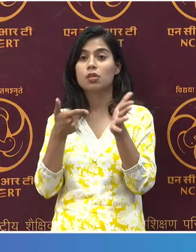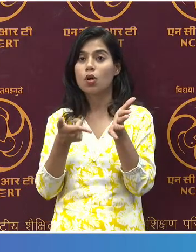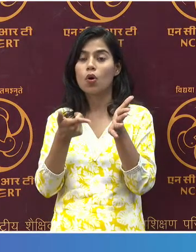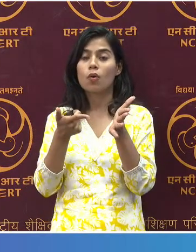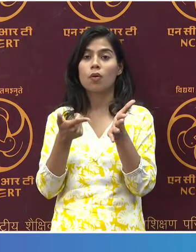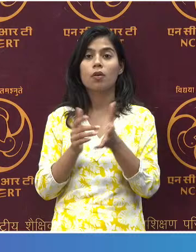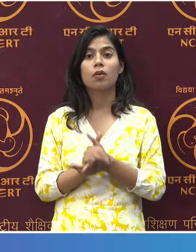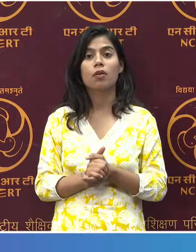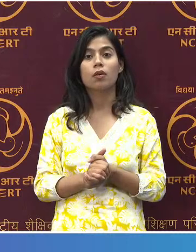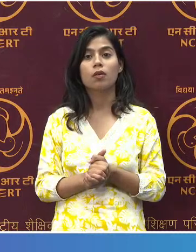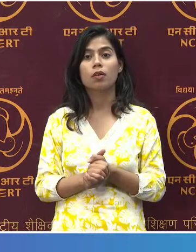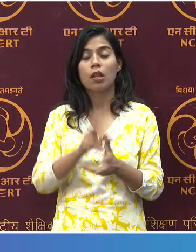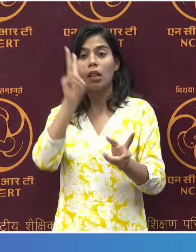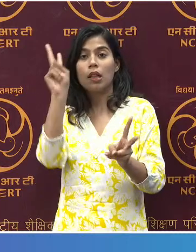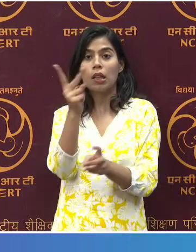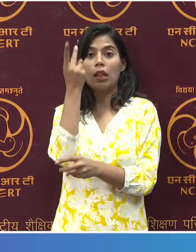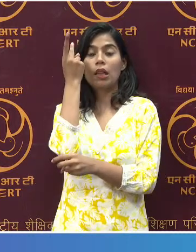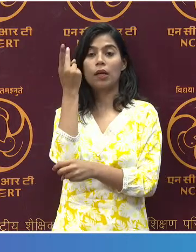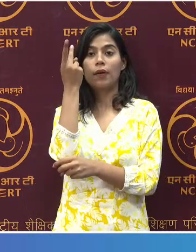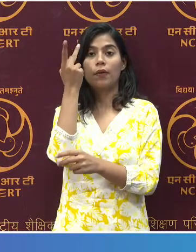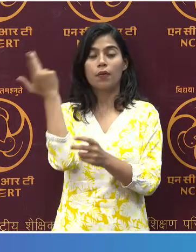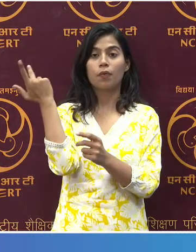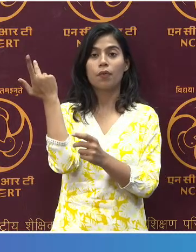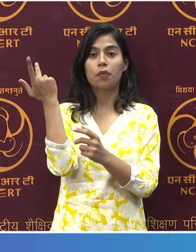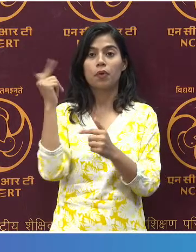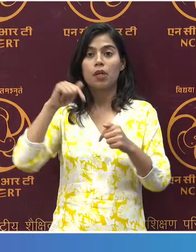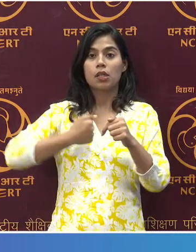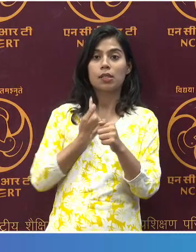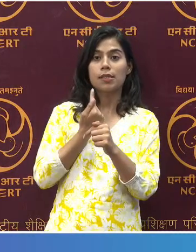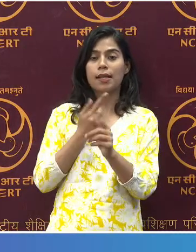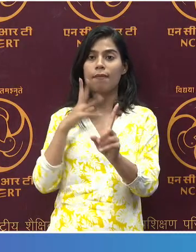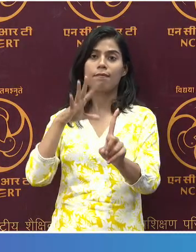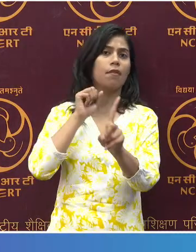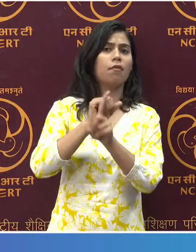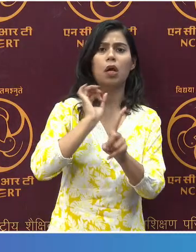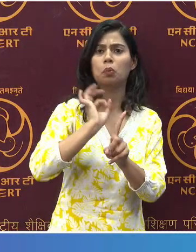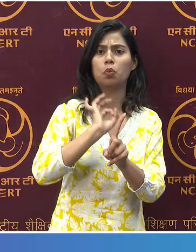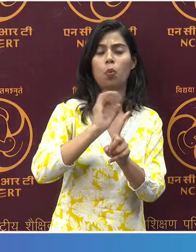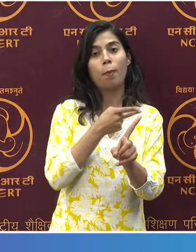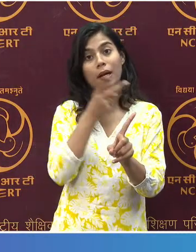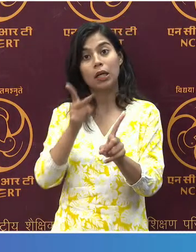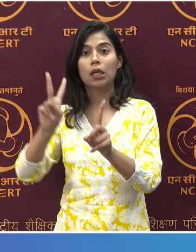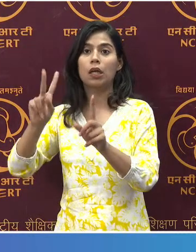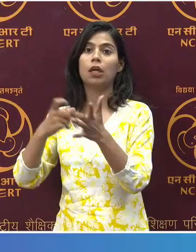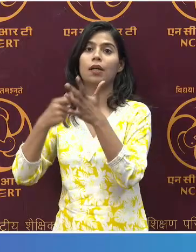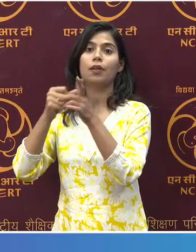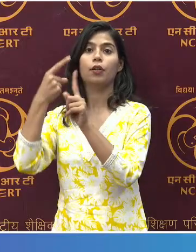proceed at a different rate without itself being affected.